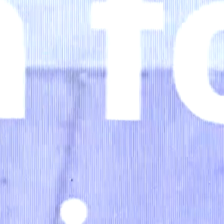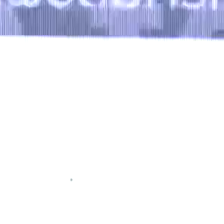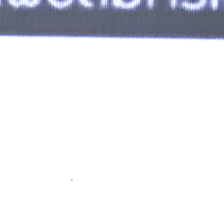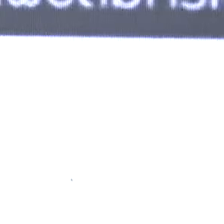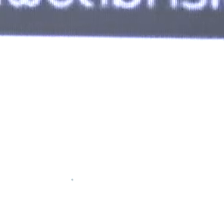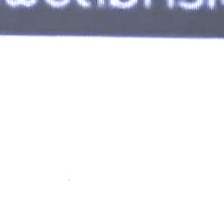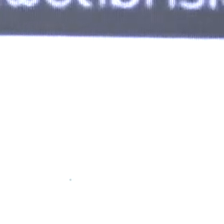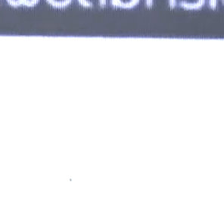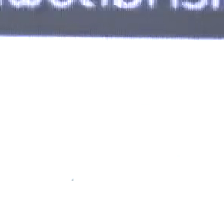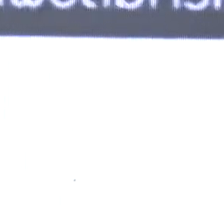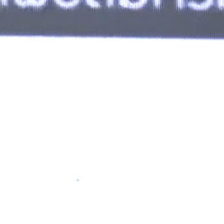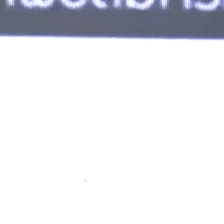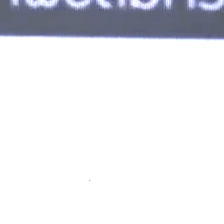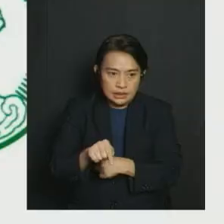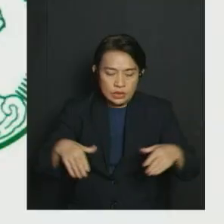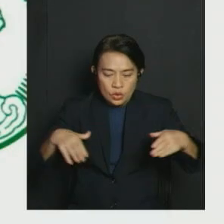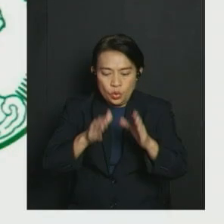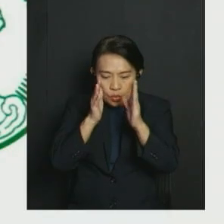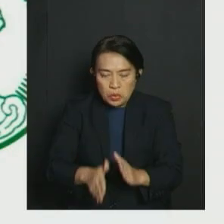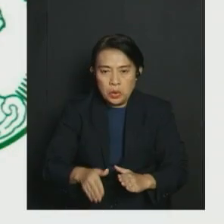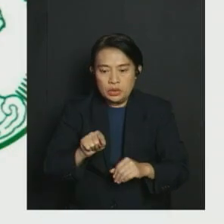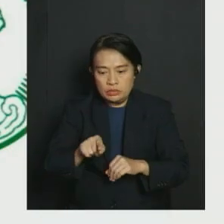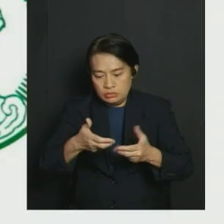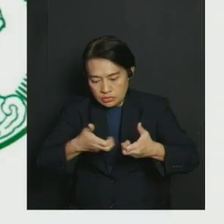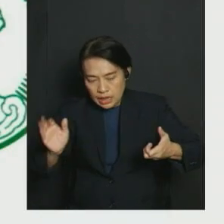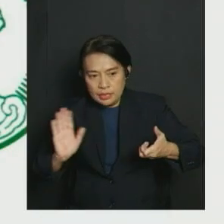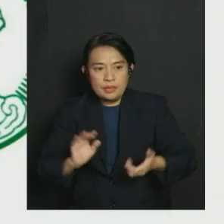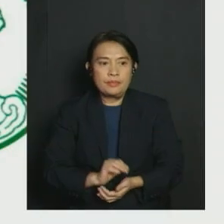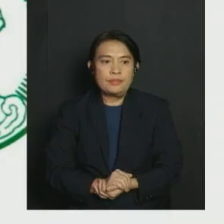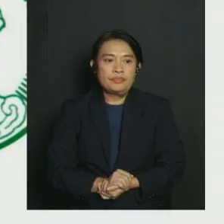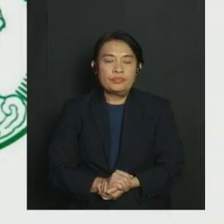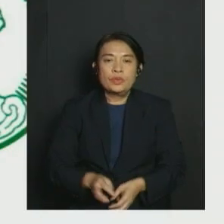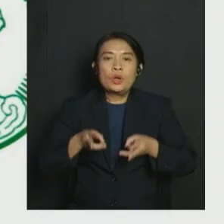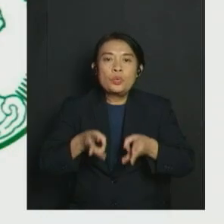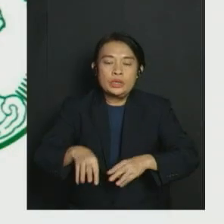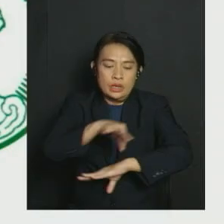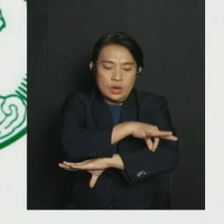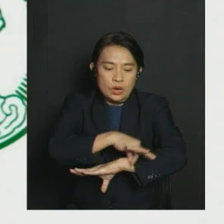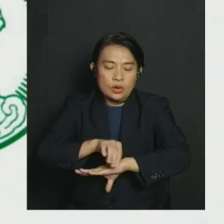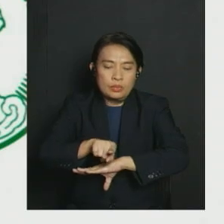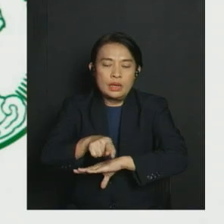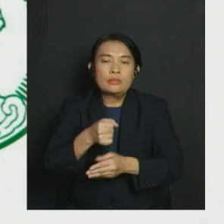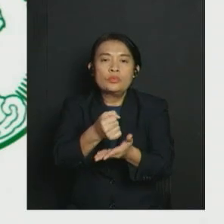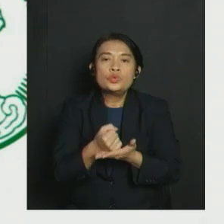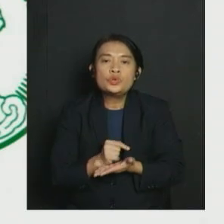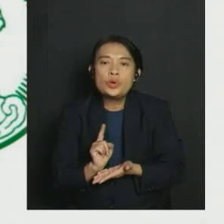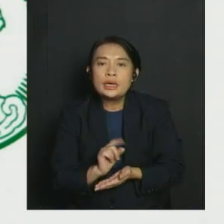How design can help. So this is I think this is before, if you